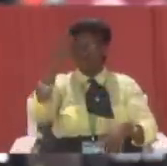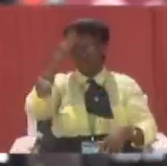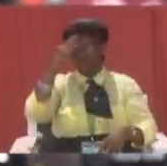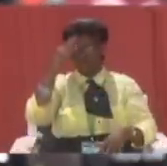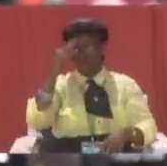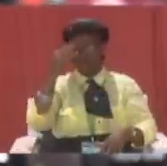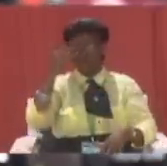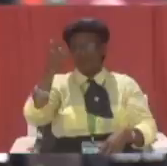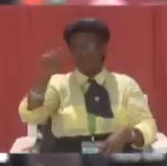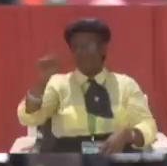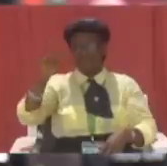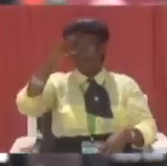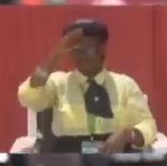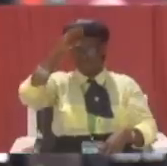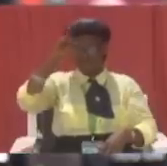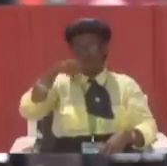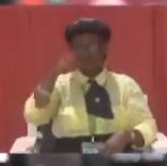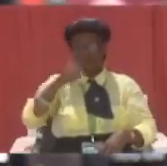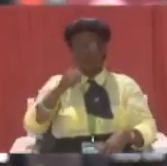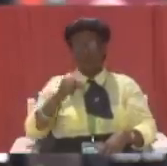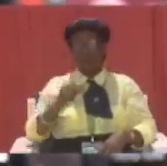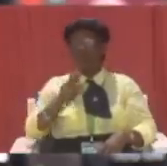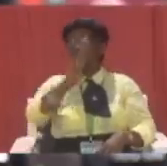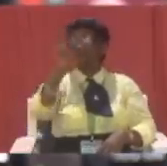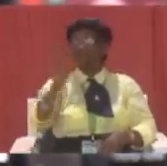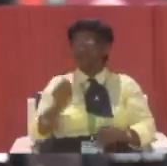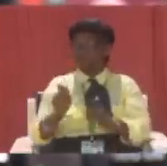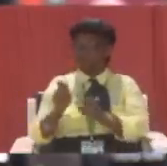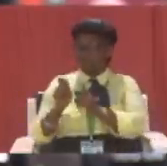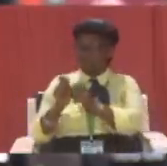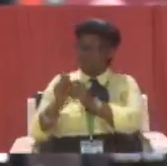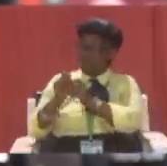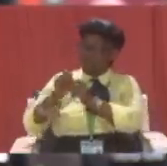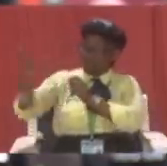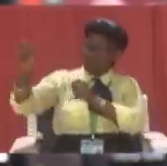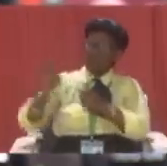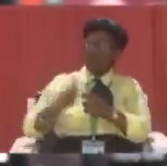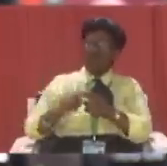catapult to kill a Goliath.